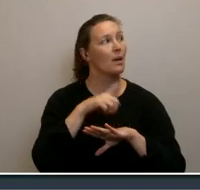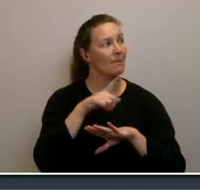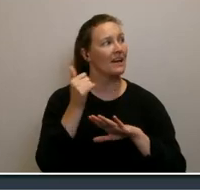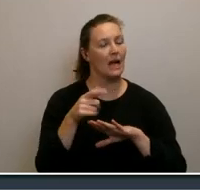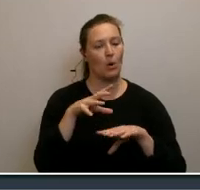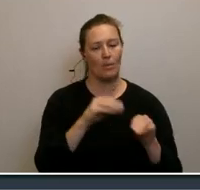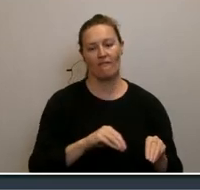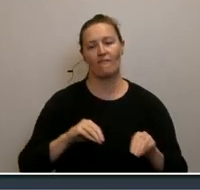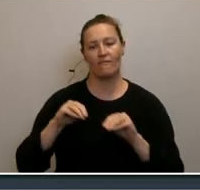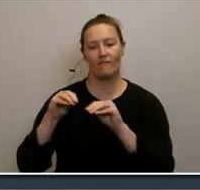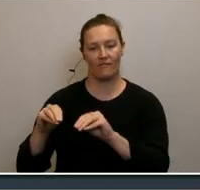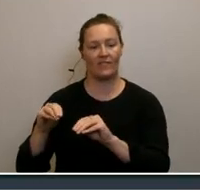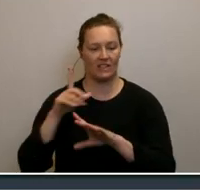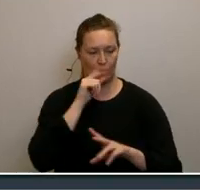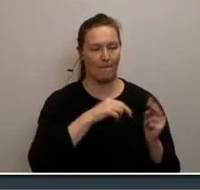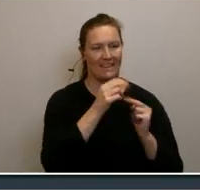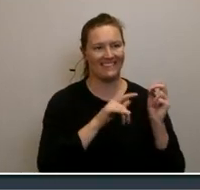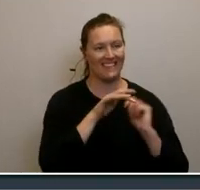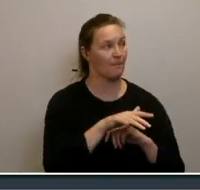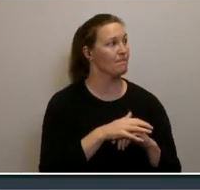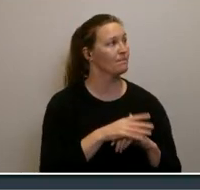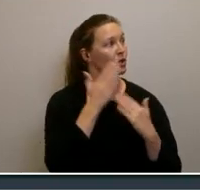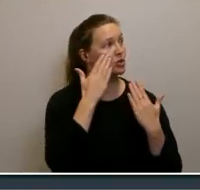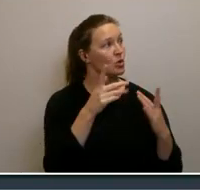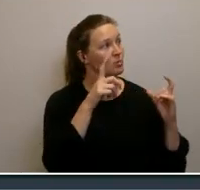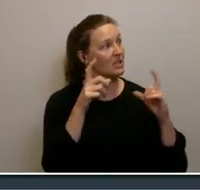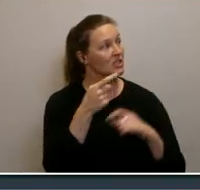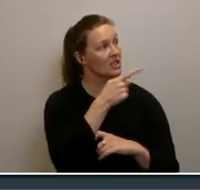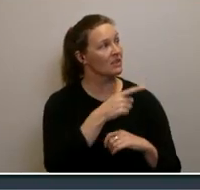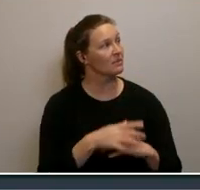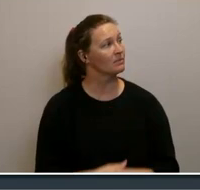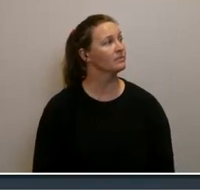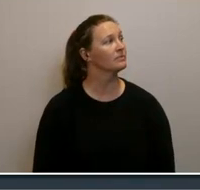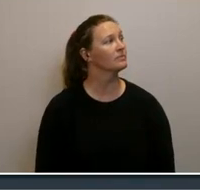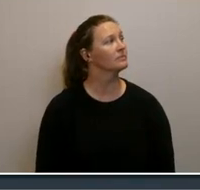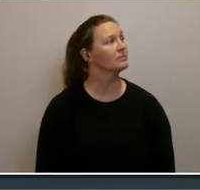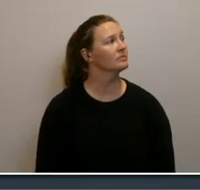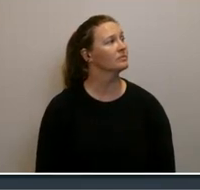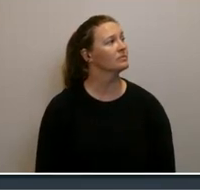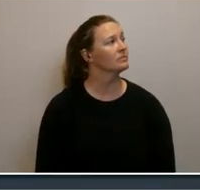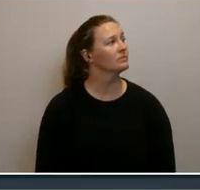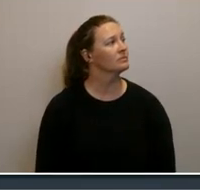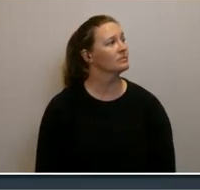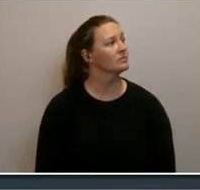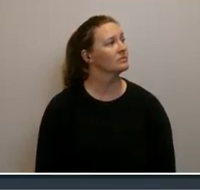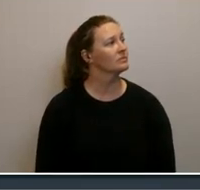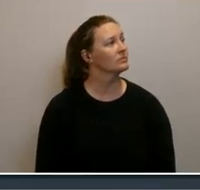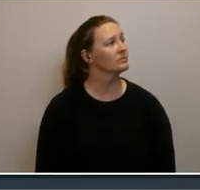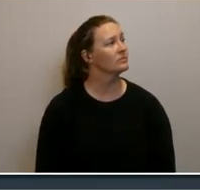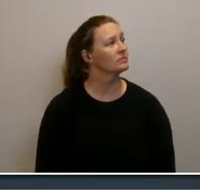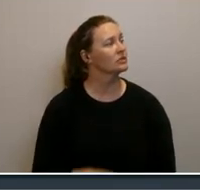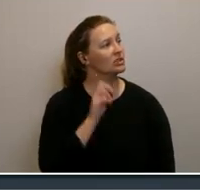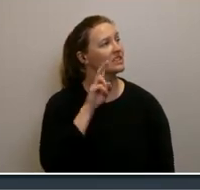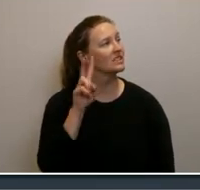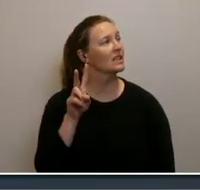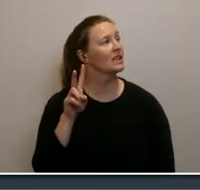that site to enable us to build there. I'll just put this picture in to show you how The site sits at the epicentre. It's the site, a picture of Napier